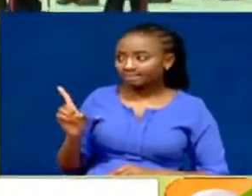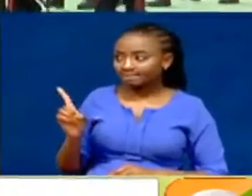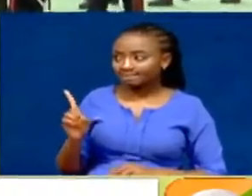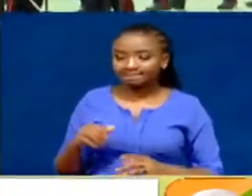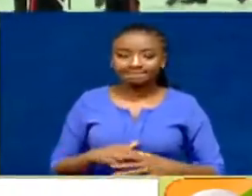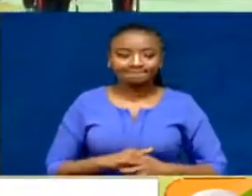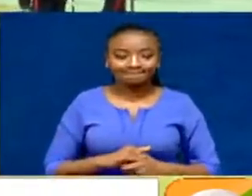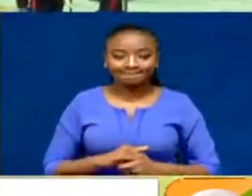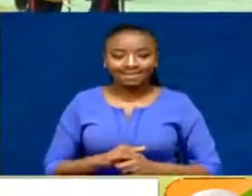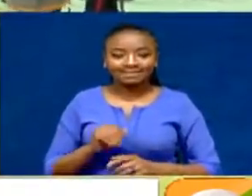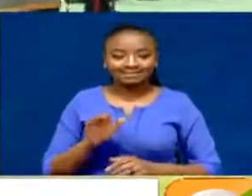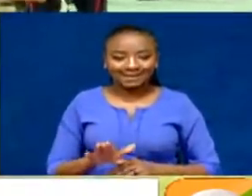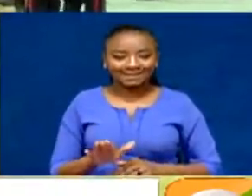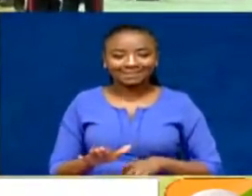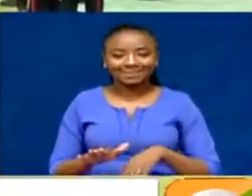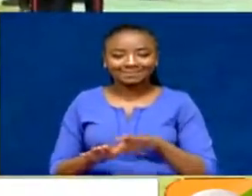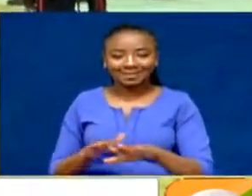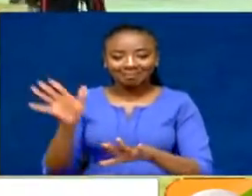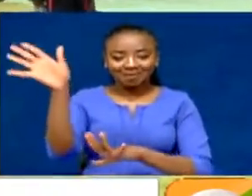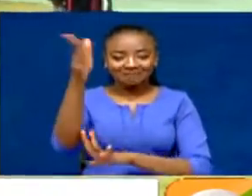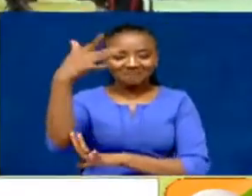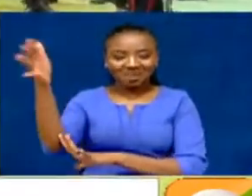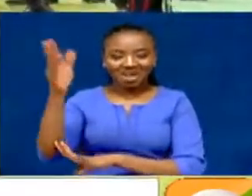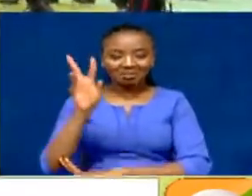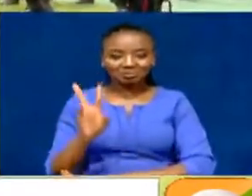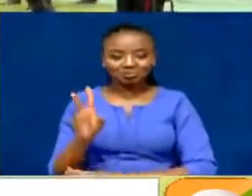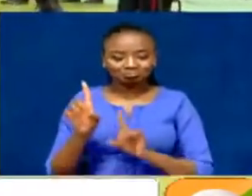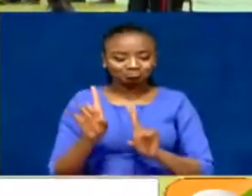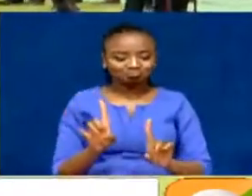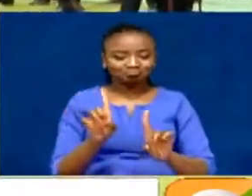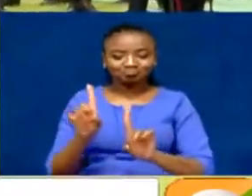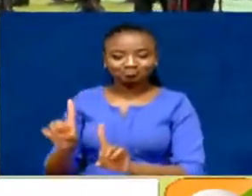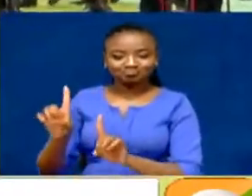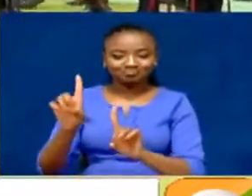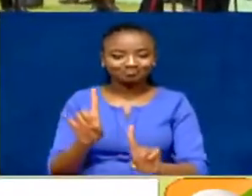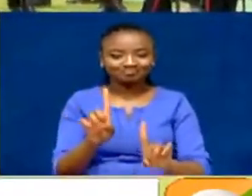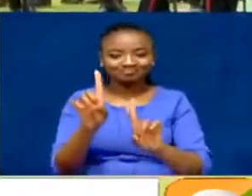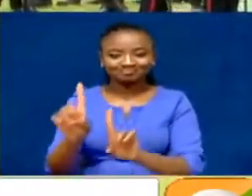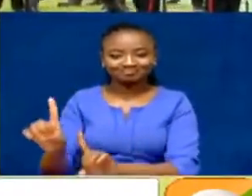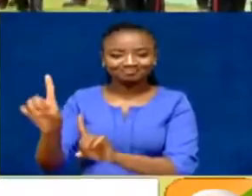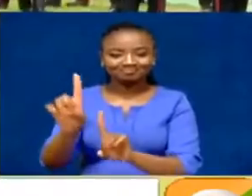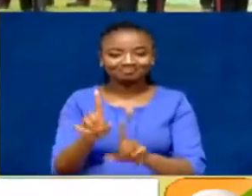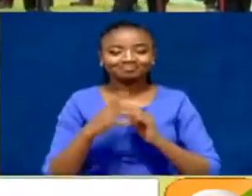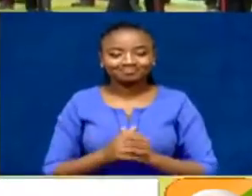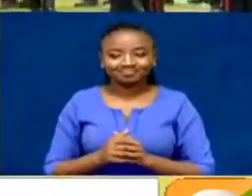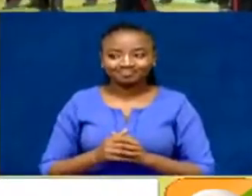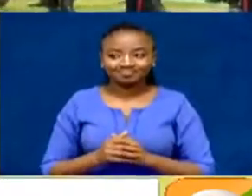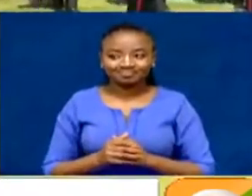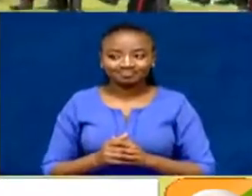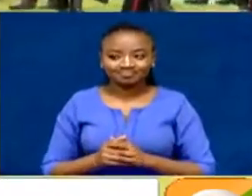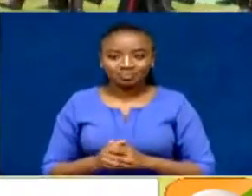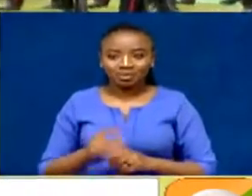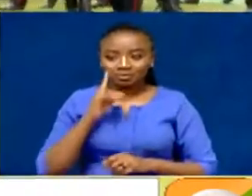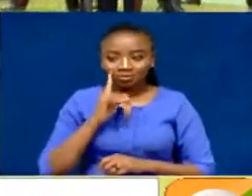In a slow beat, the two flags are then marched inside the parade, where all soldiers on mount do an